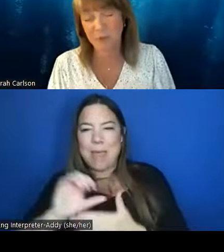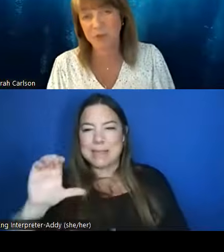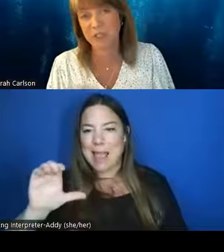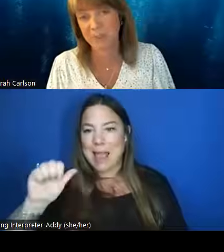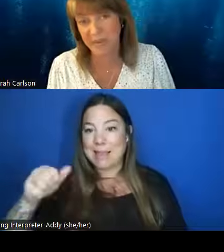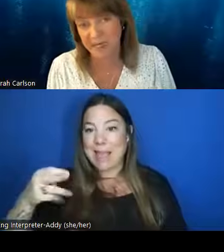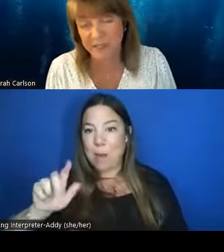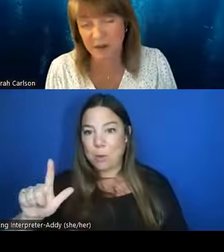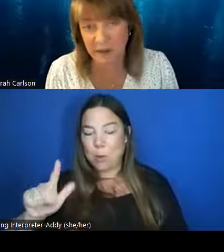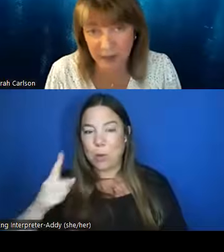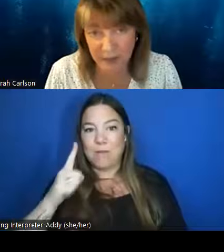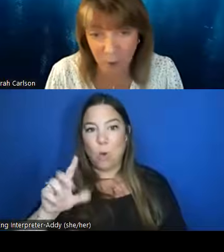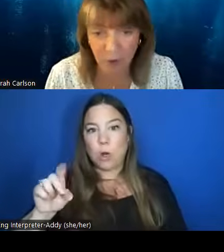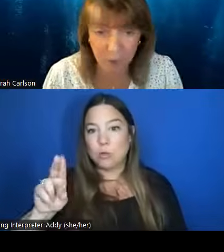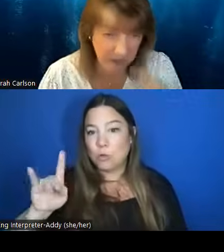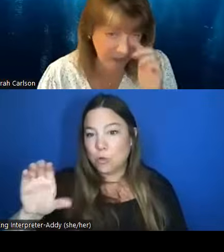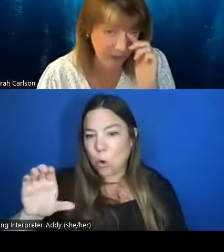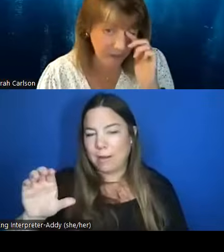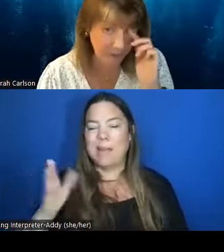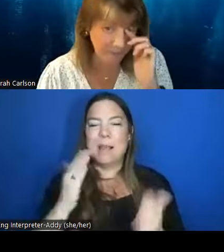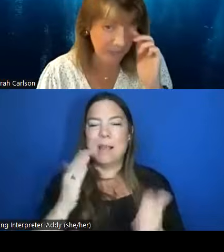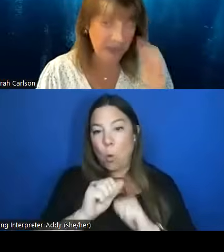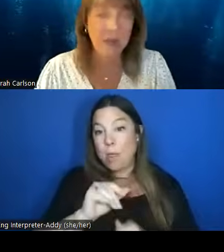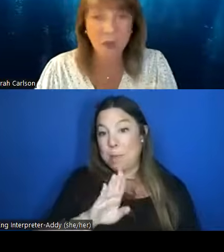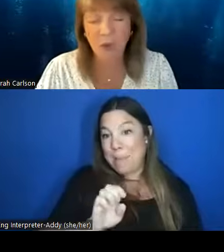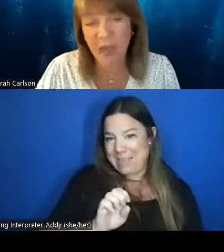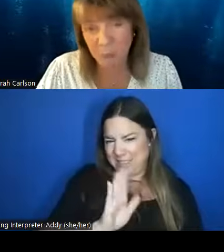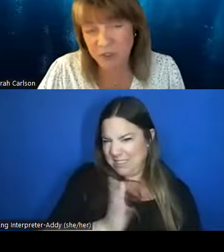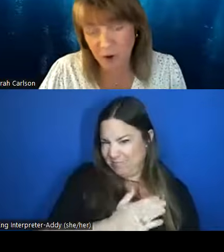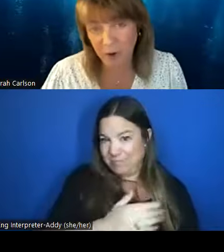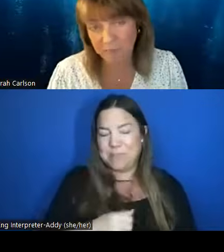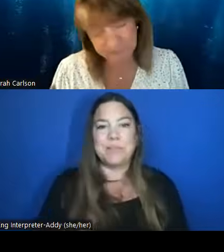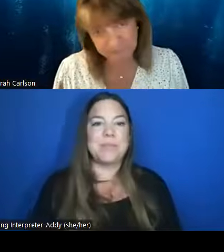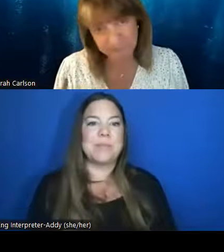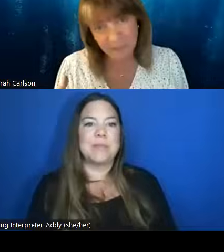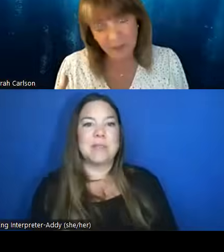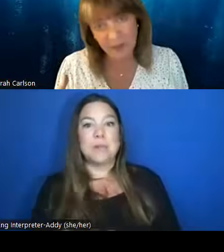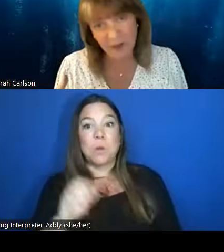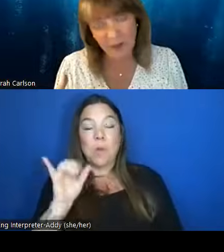as opposed to the base of an Ionic or Corinthian column. So that was our